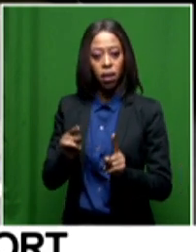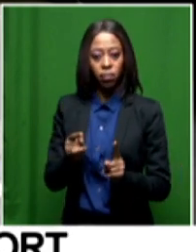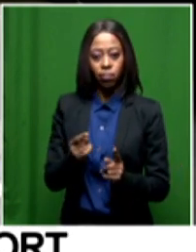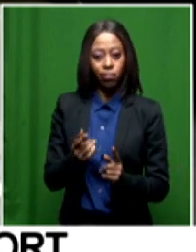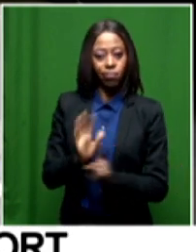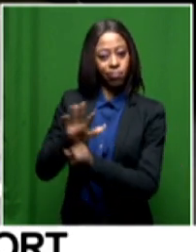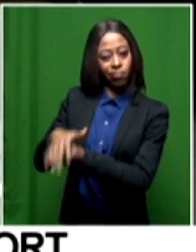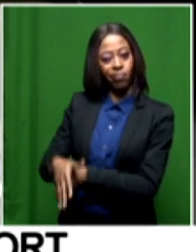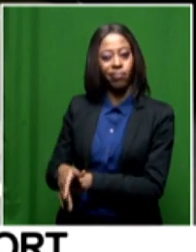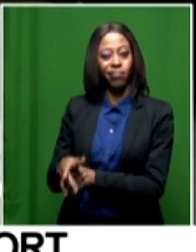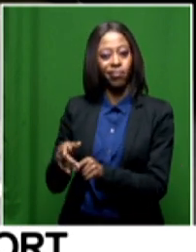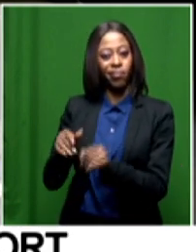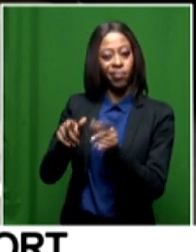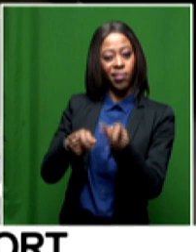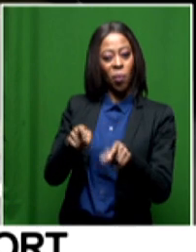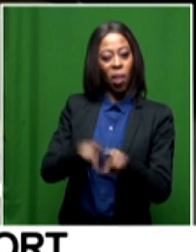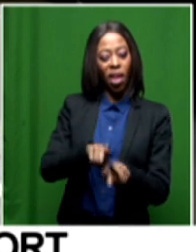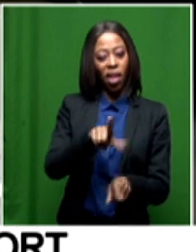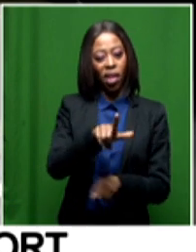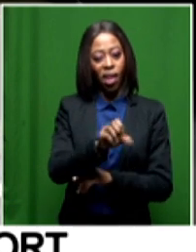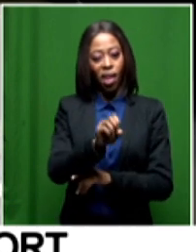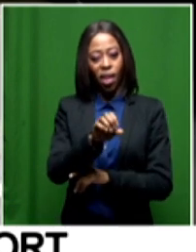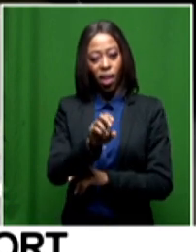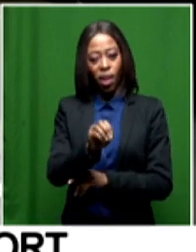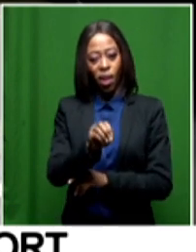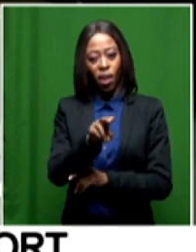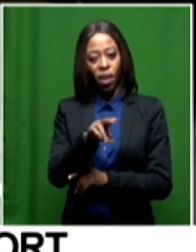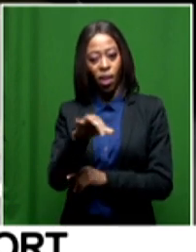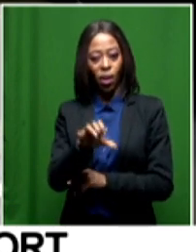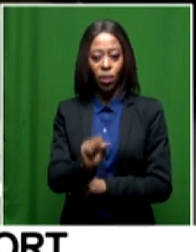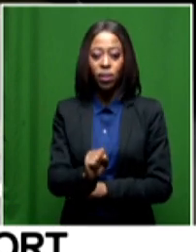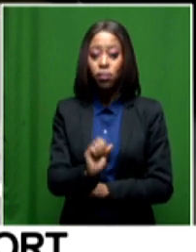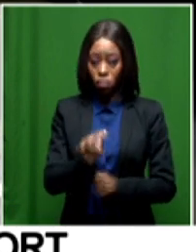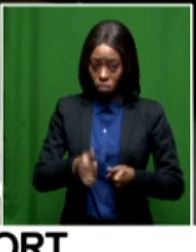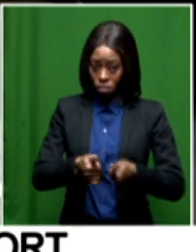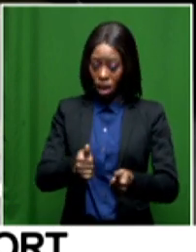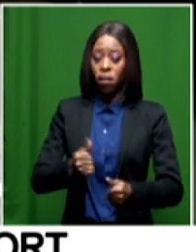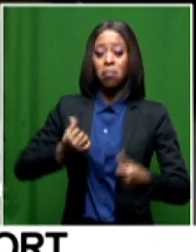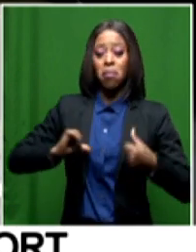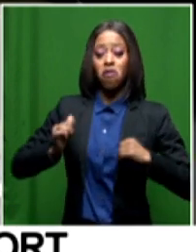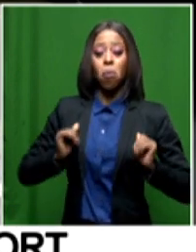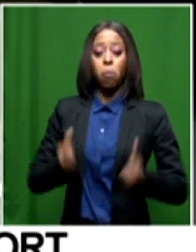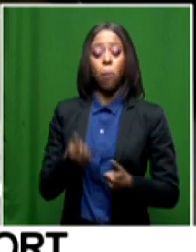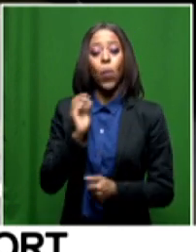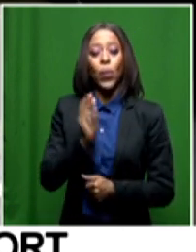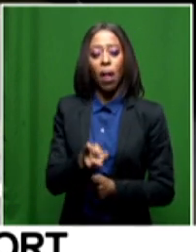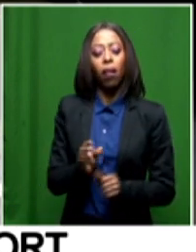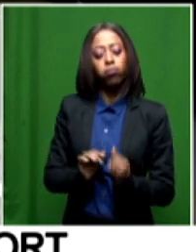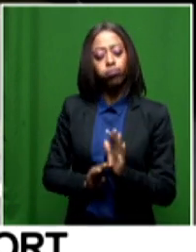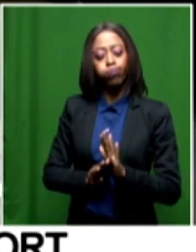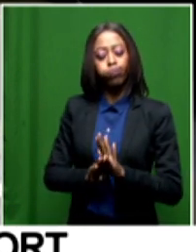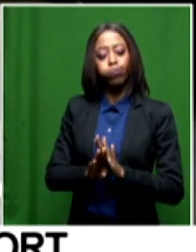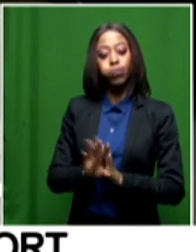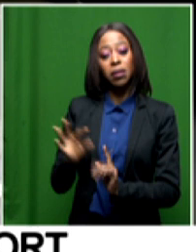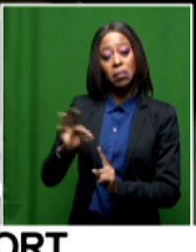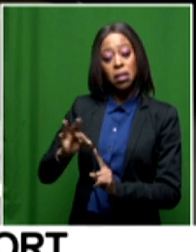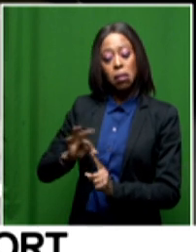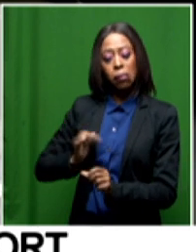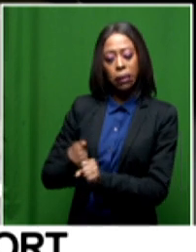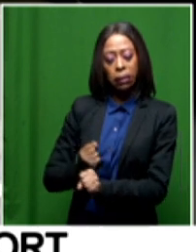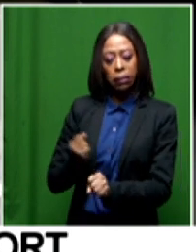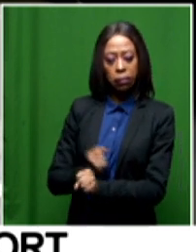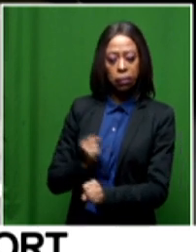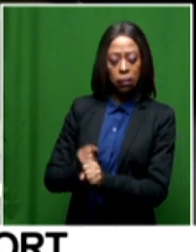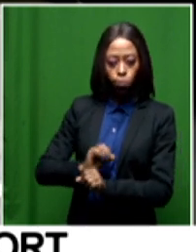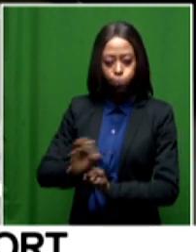champions, especially people like Lewis Hamilton. He will bounce back and he will get better and better. Mercedes are working around the